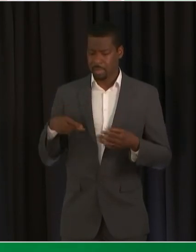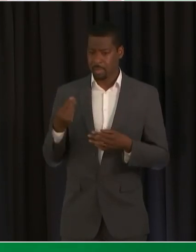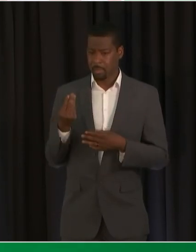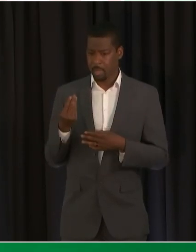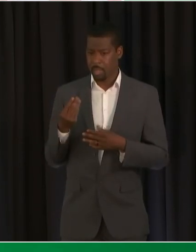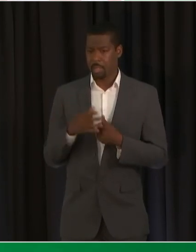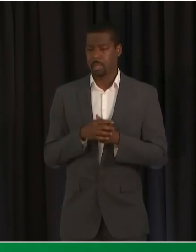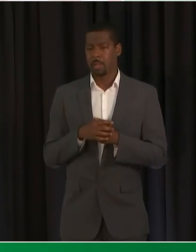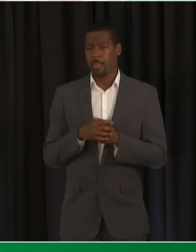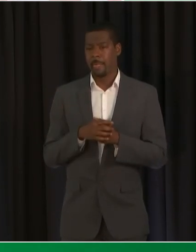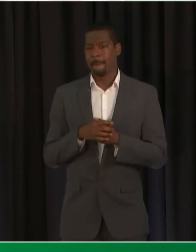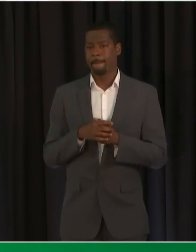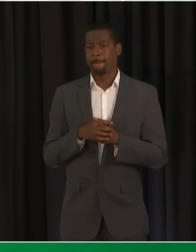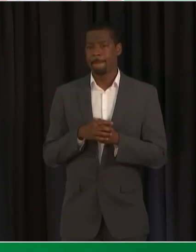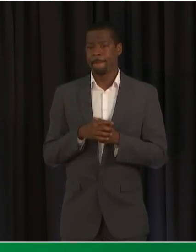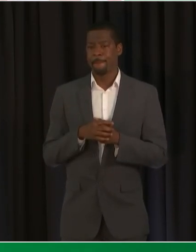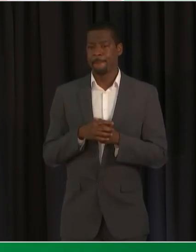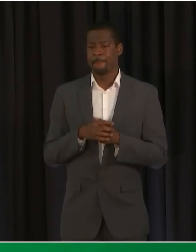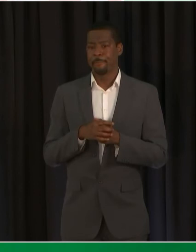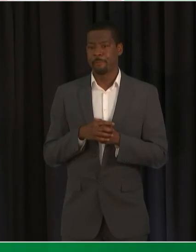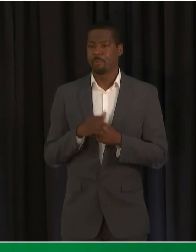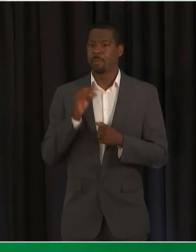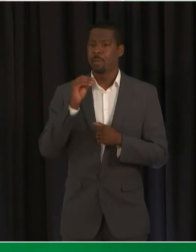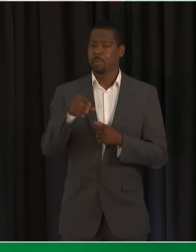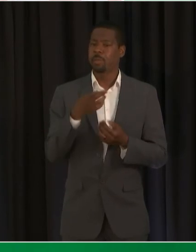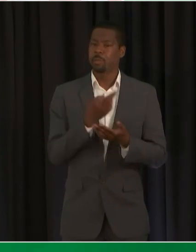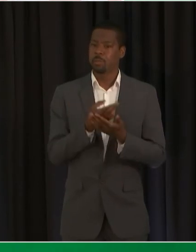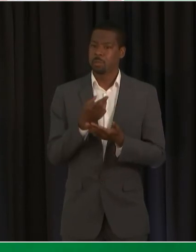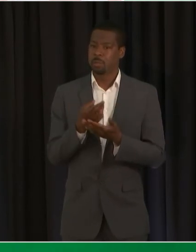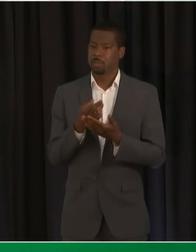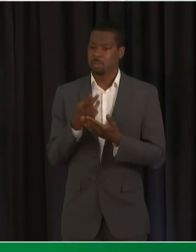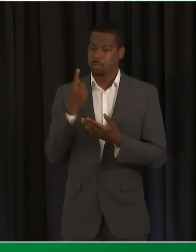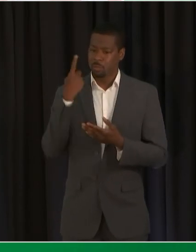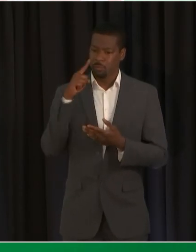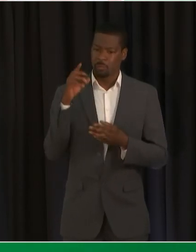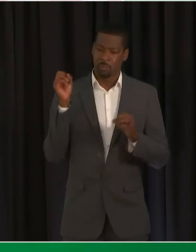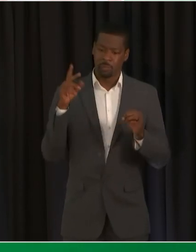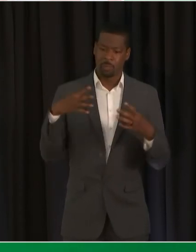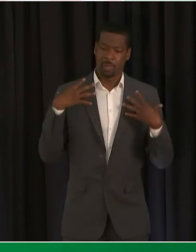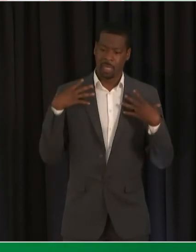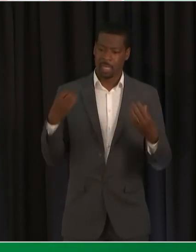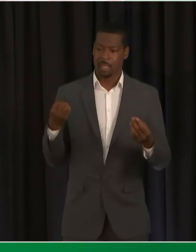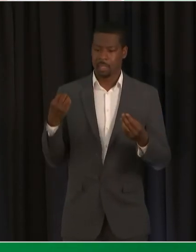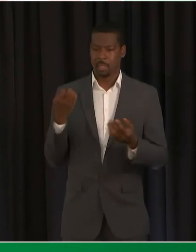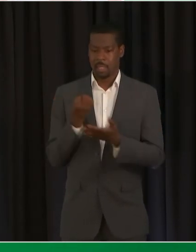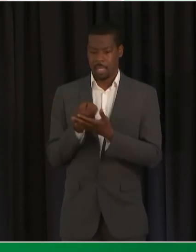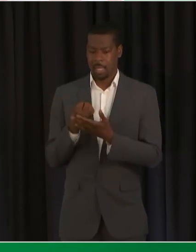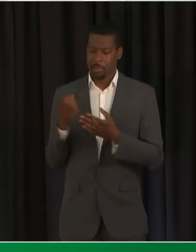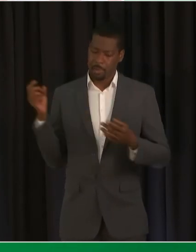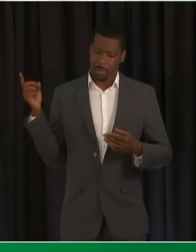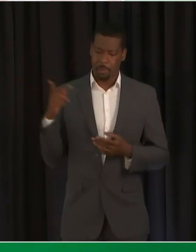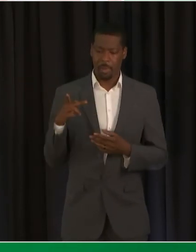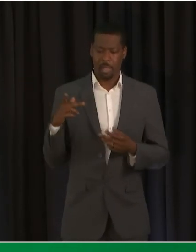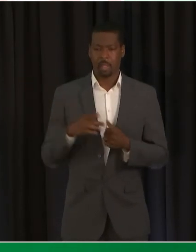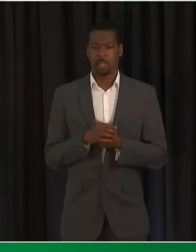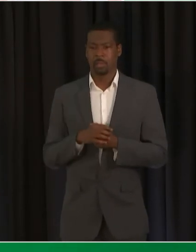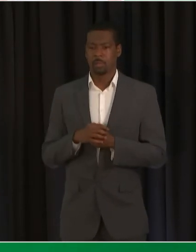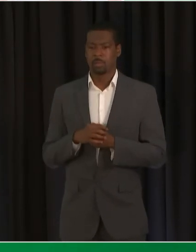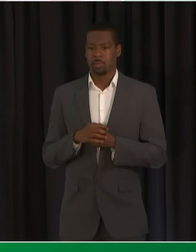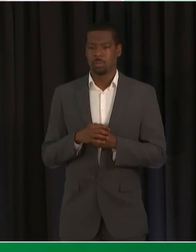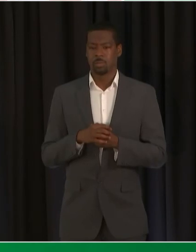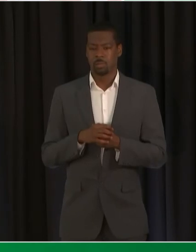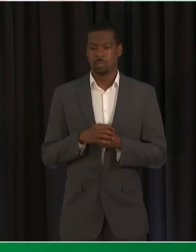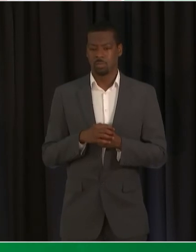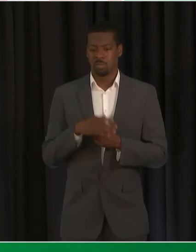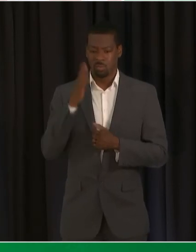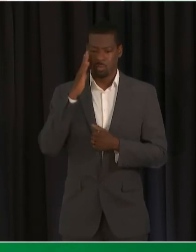money, putting those resources towards recovery might be the thing that puts that business